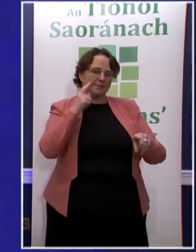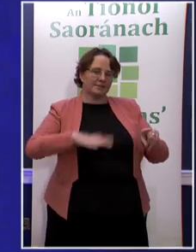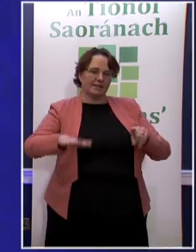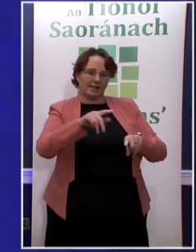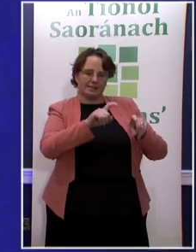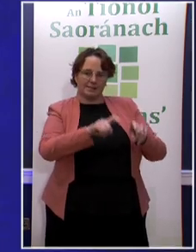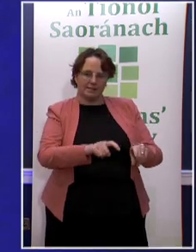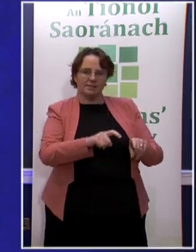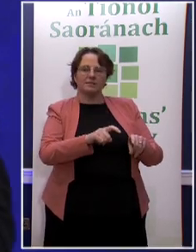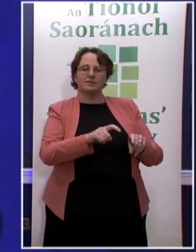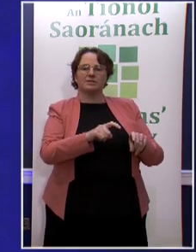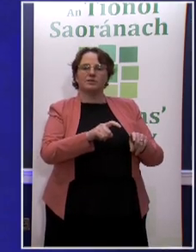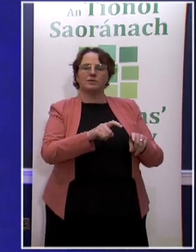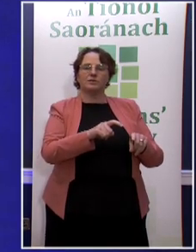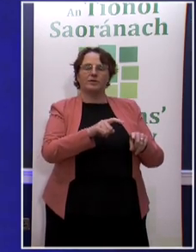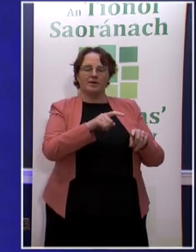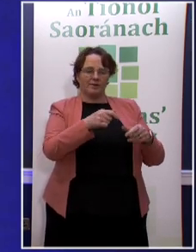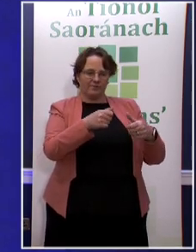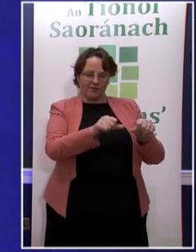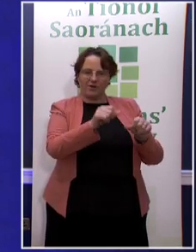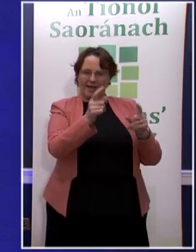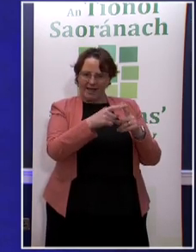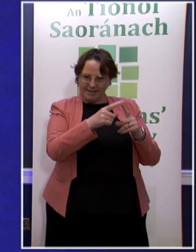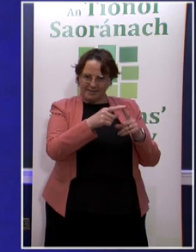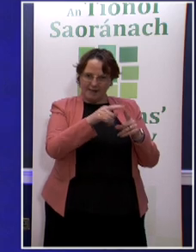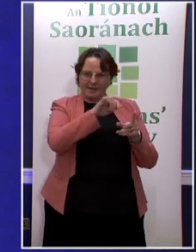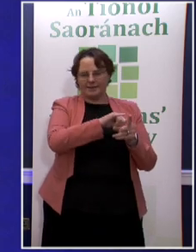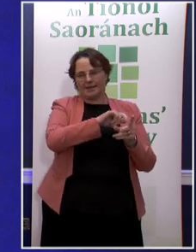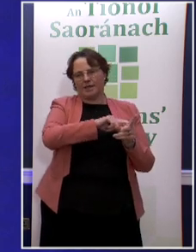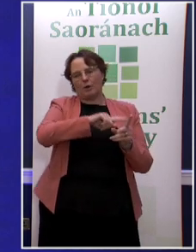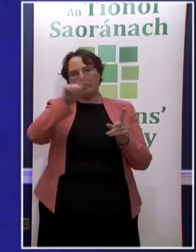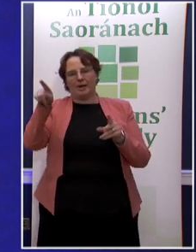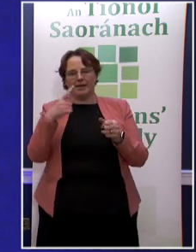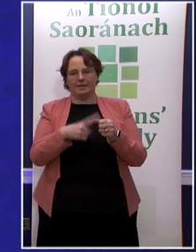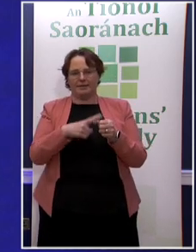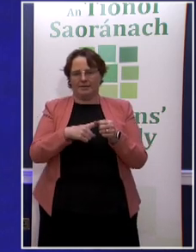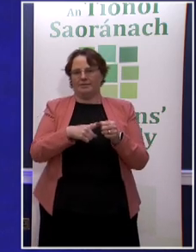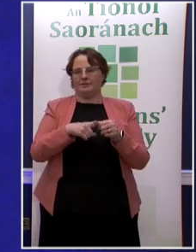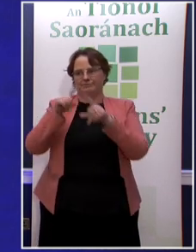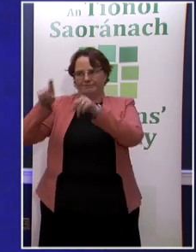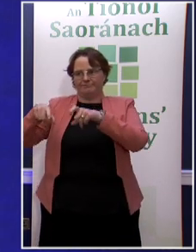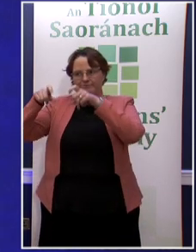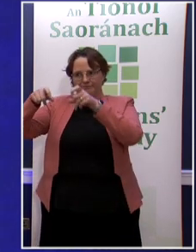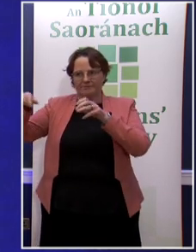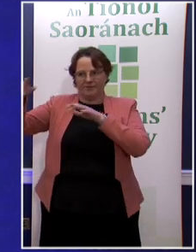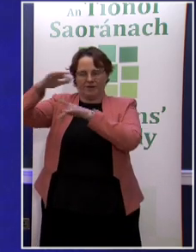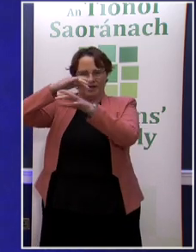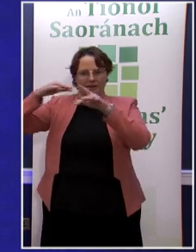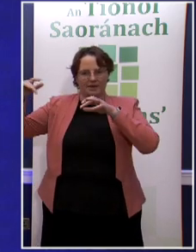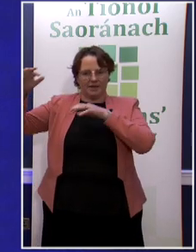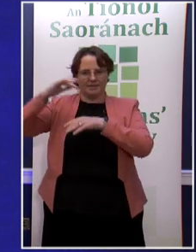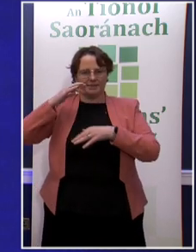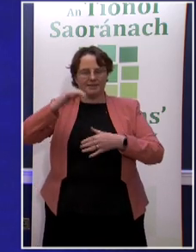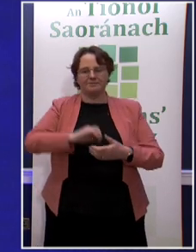protect any of these species, you need to be able to protect their feeding habitat as well as their breeding habitat. So you need both elements for their life